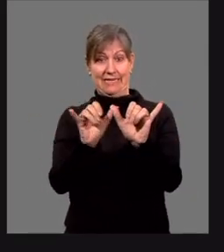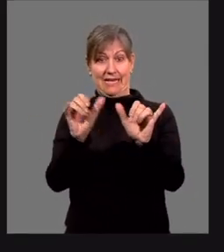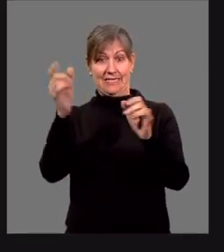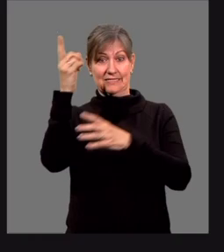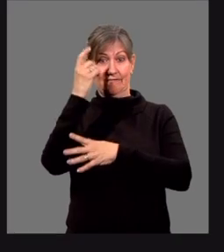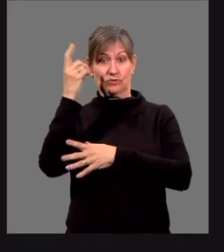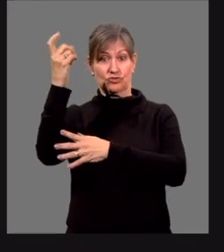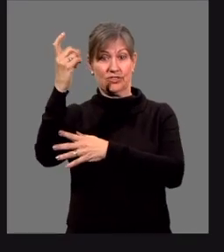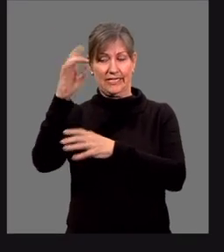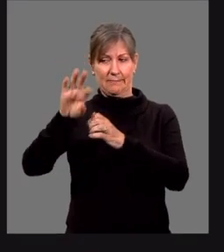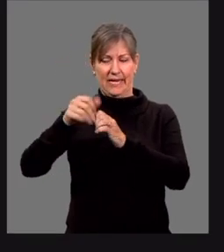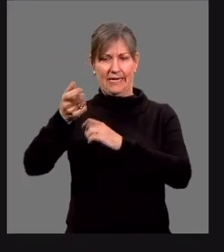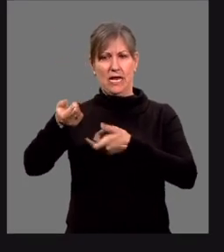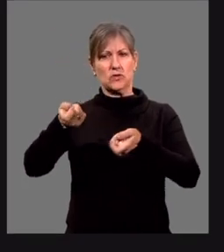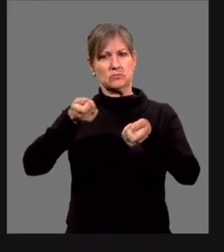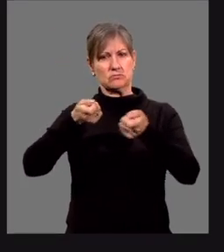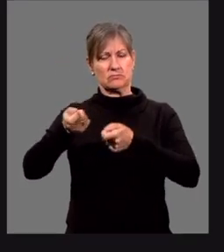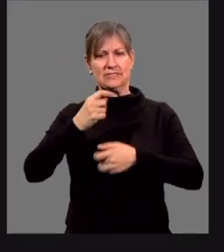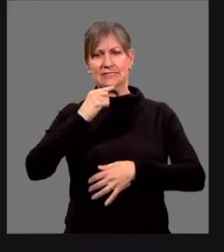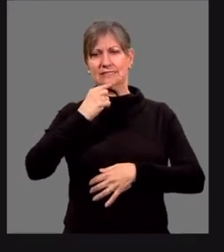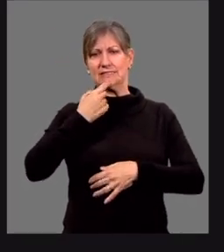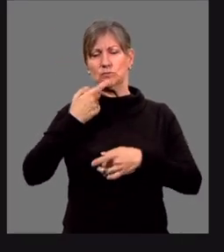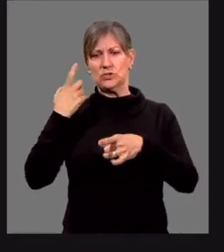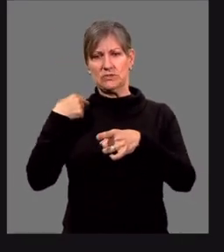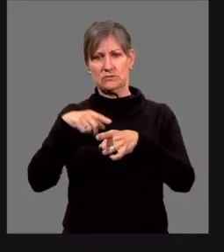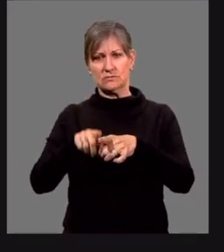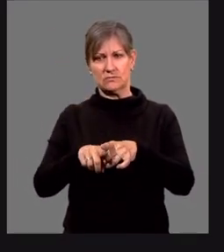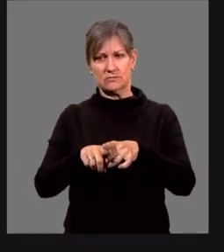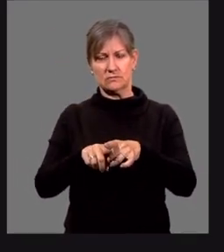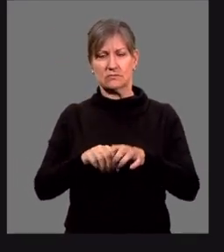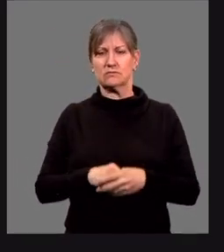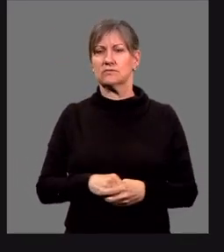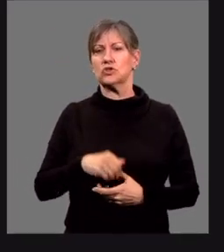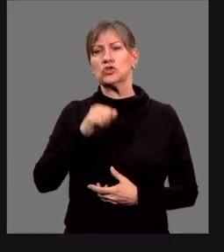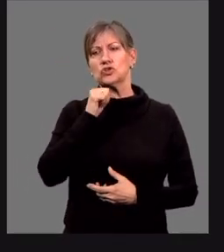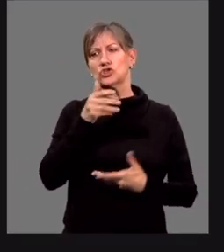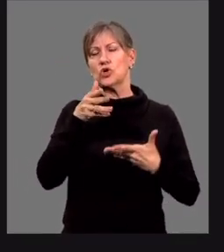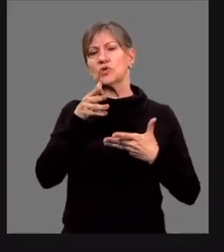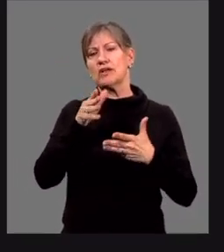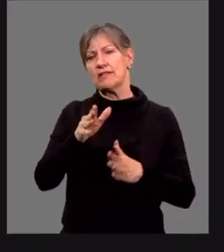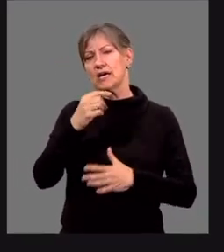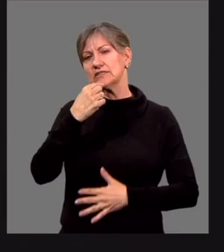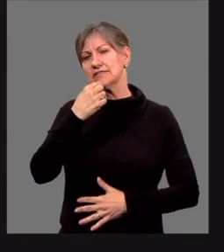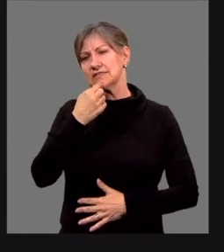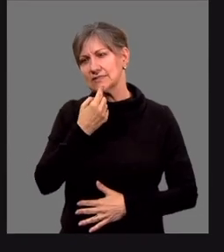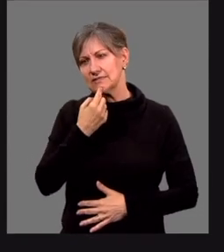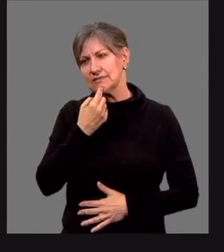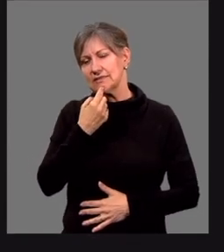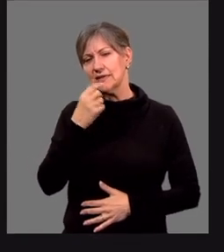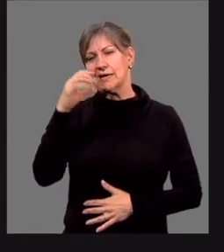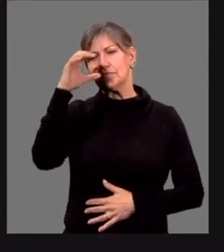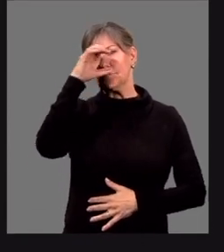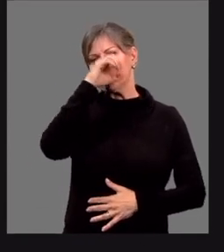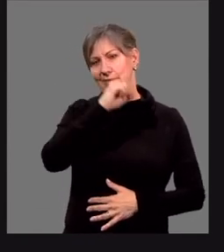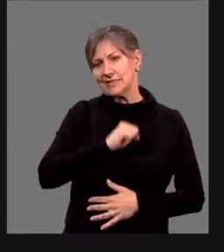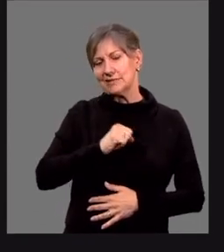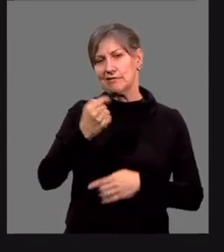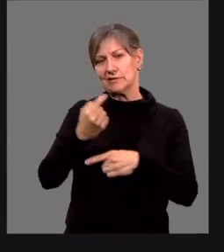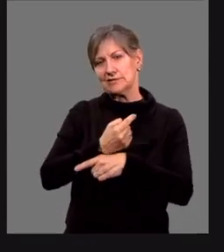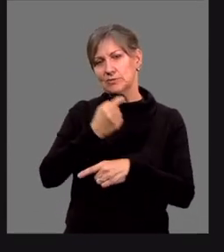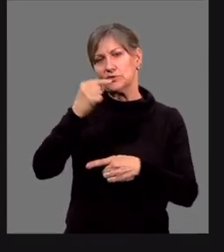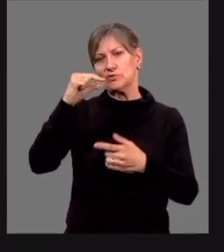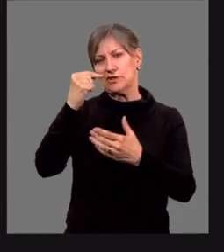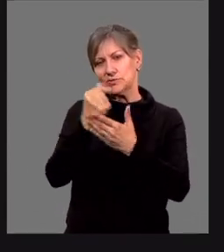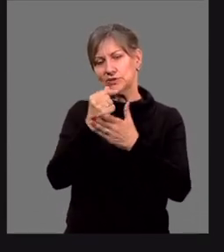dream, and how you handle disappointment along the way. Do not let your disappointment of missing out on a